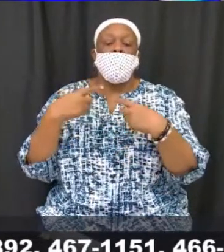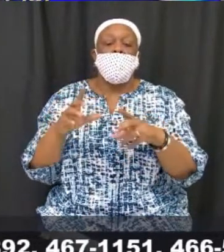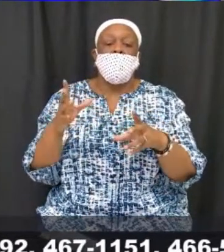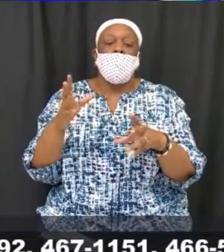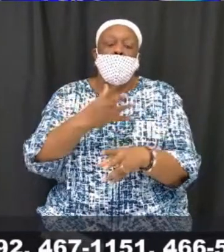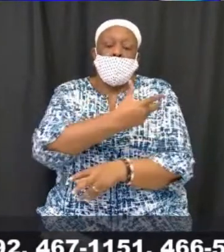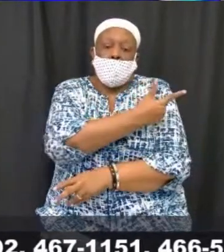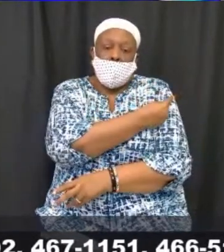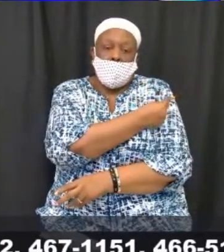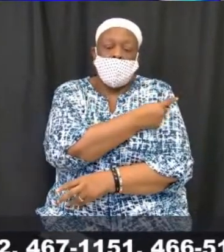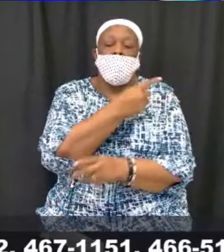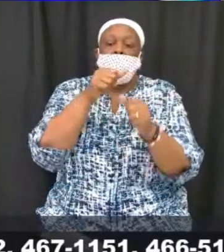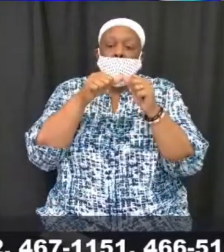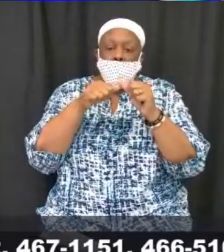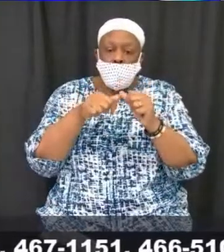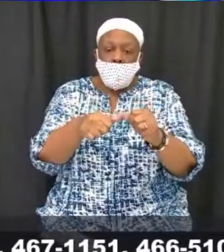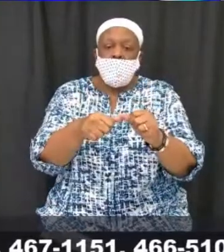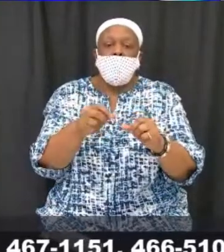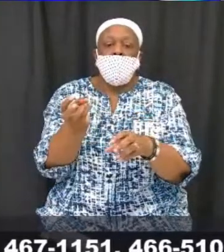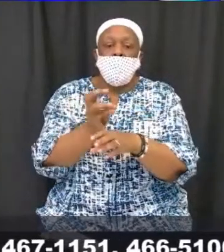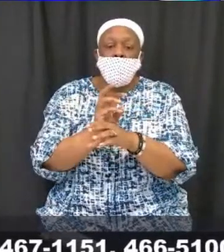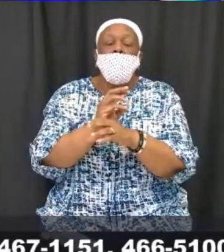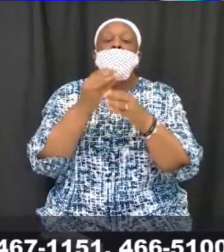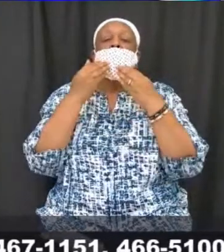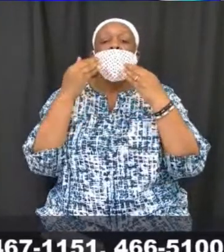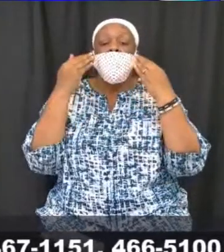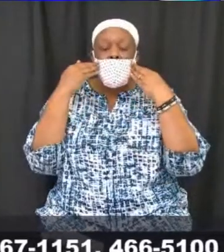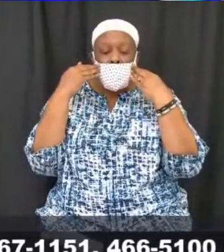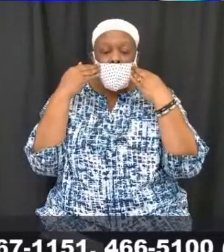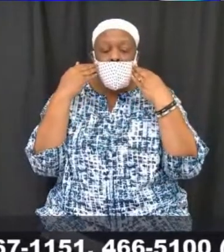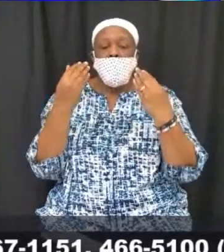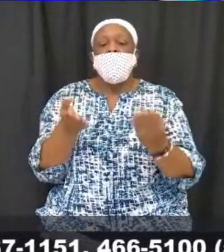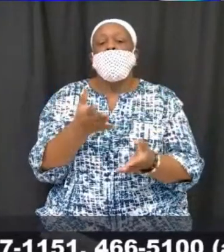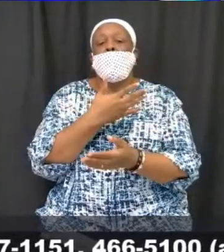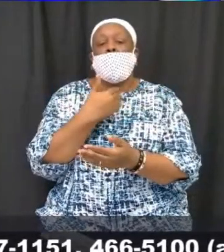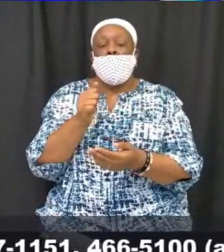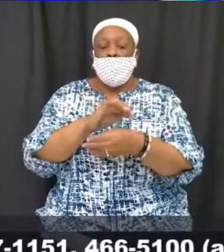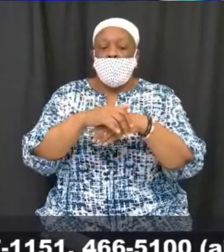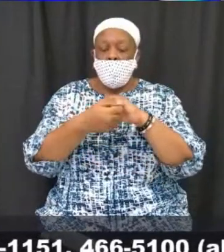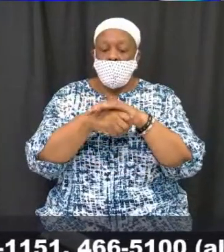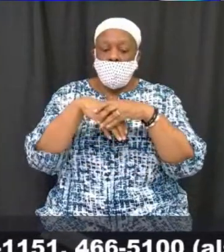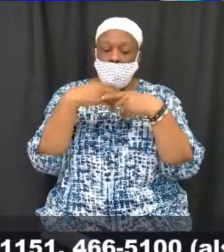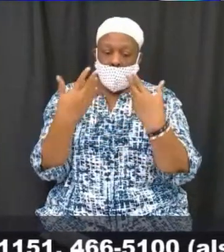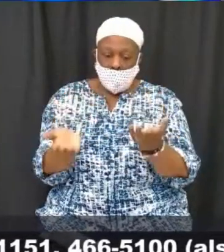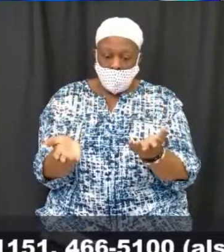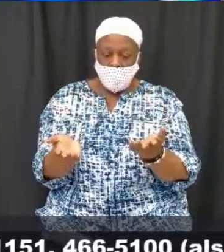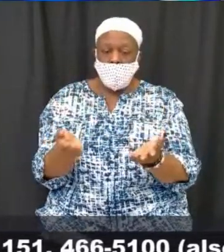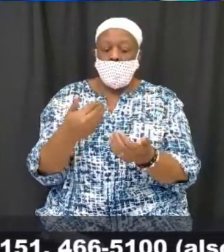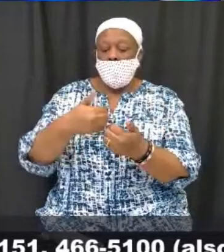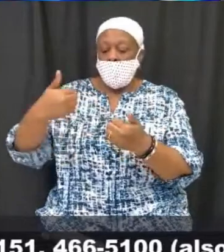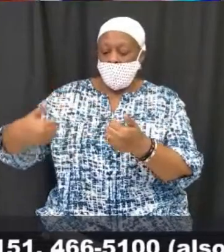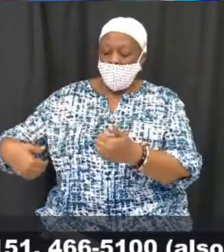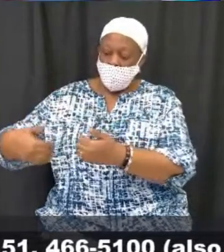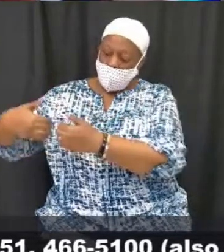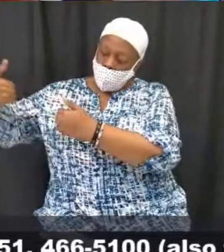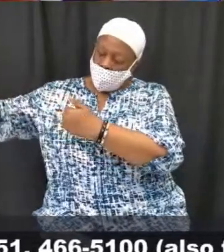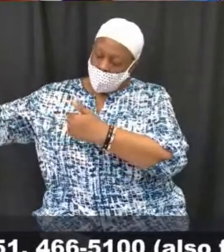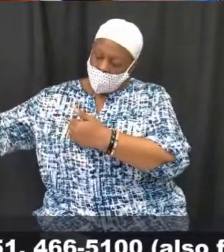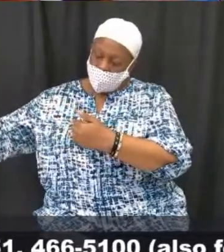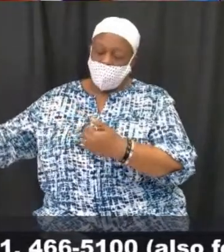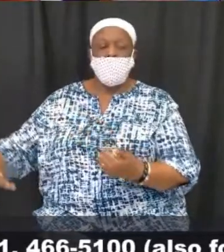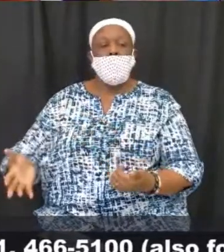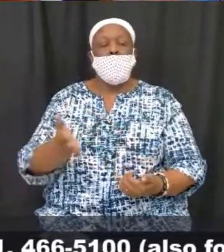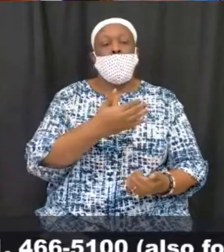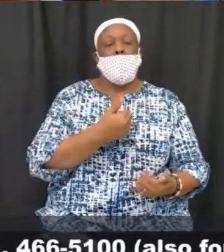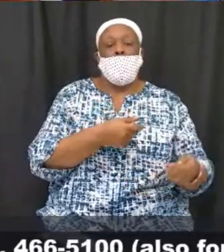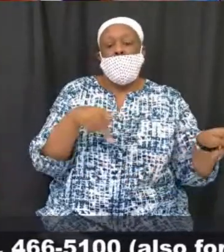mask, hand sanitizer, and social distance, and avoid mass gatherings. We will get through this together. I know the weekend